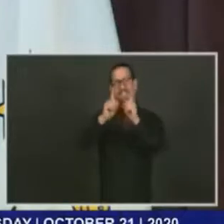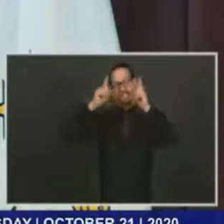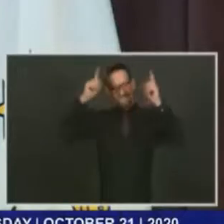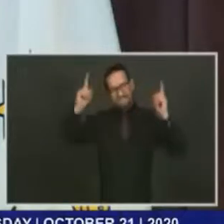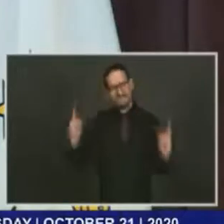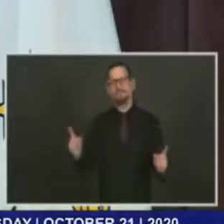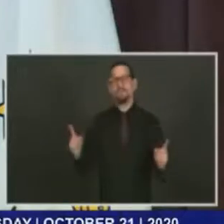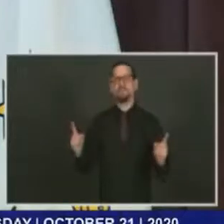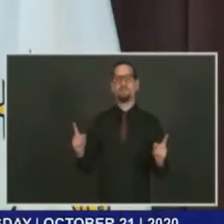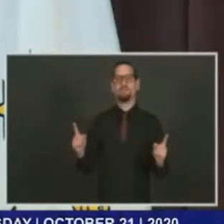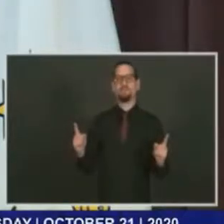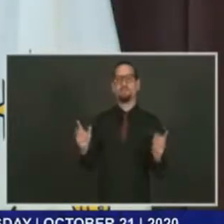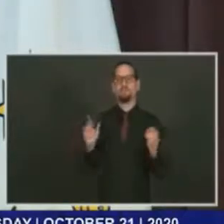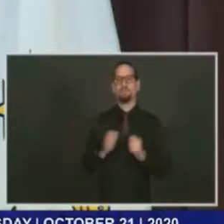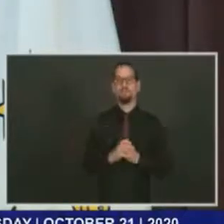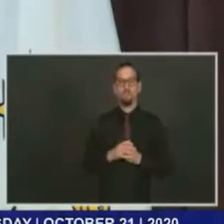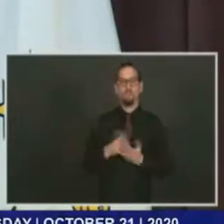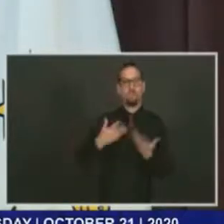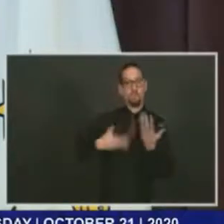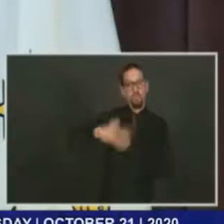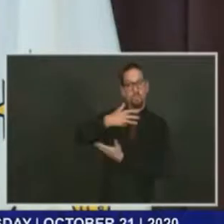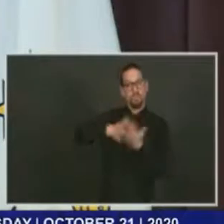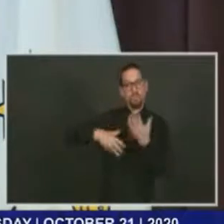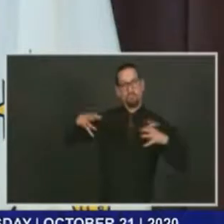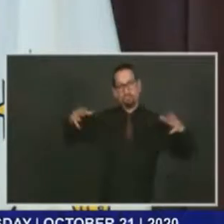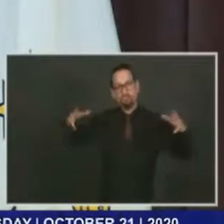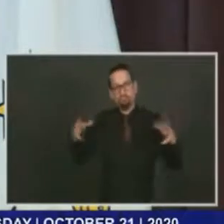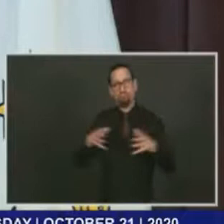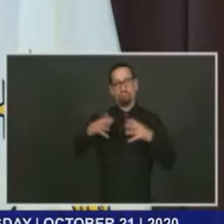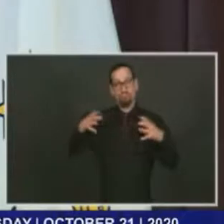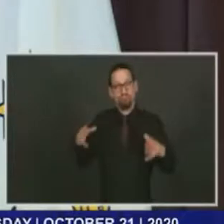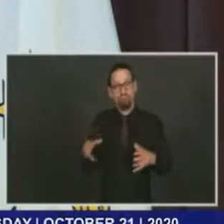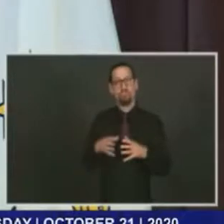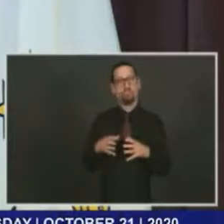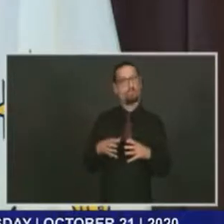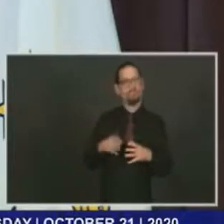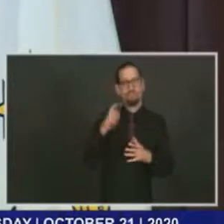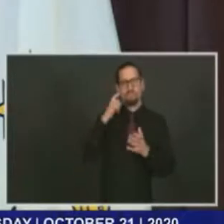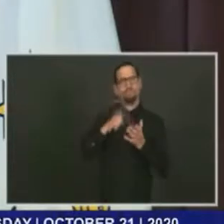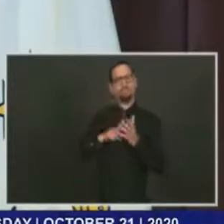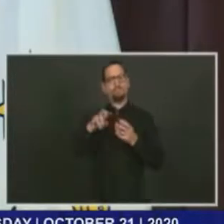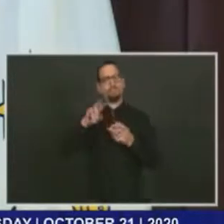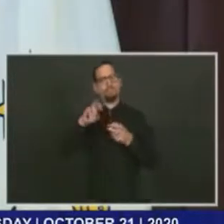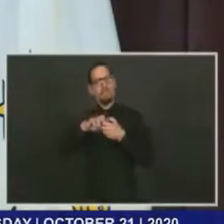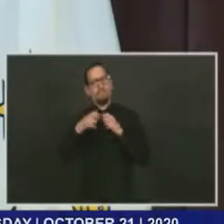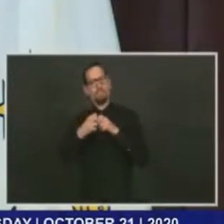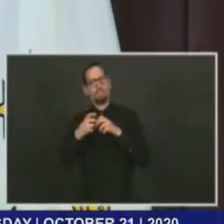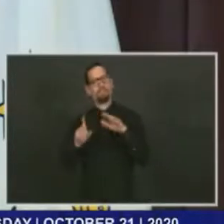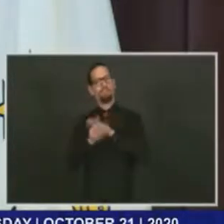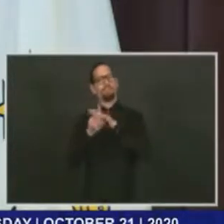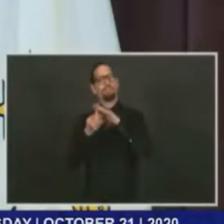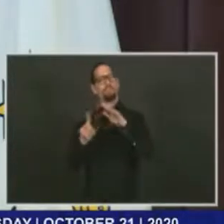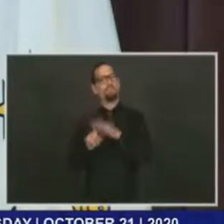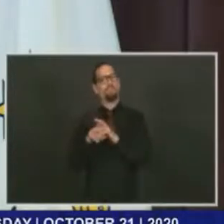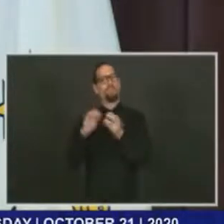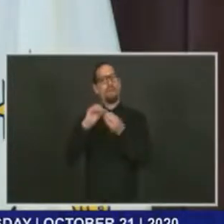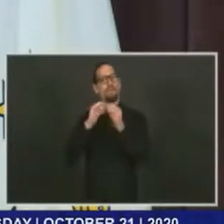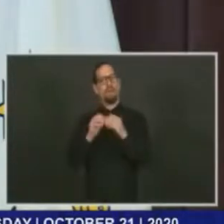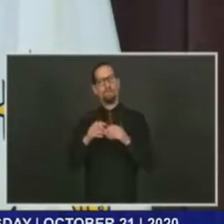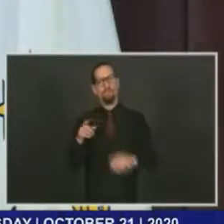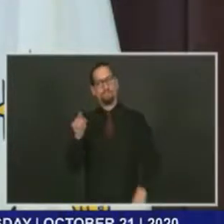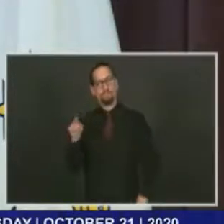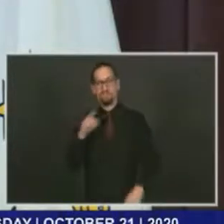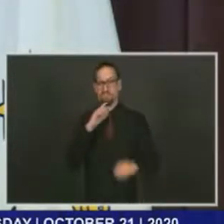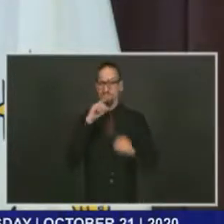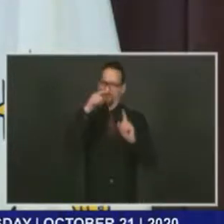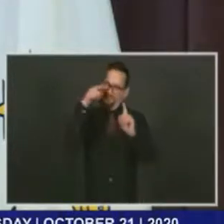increase in the social gathering size. The average social gathering size for this particular period, October 6th to